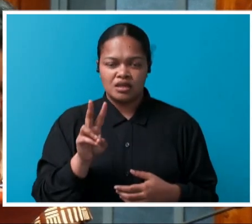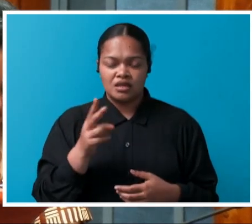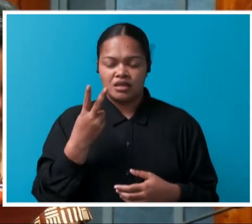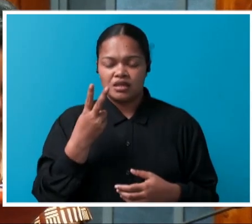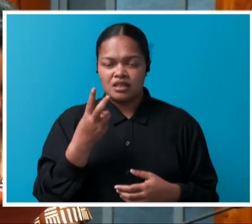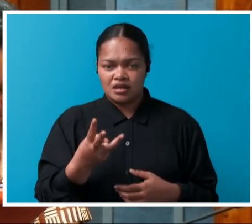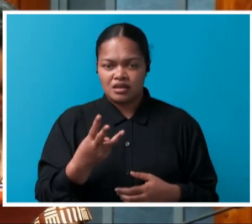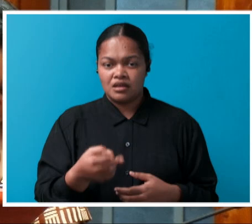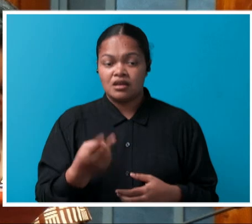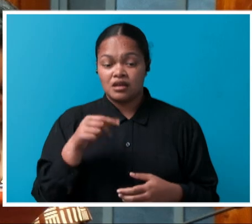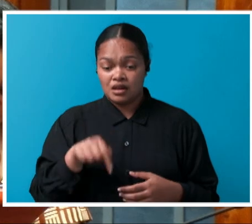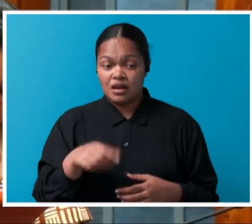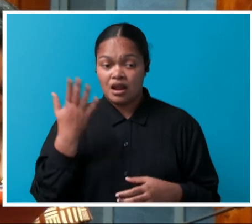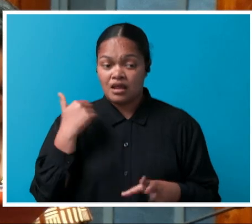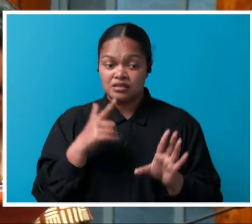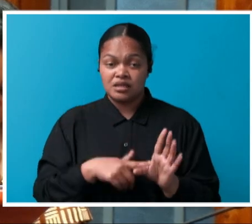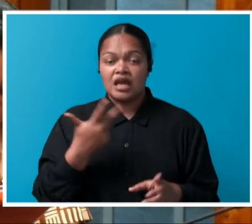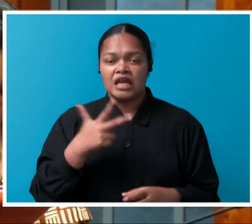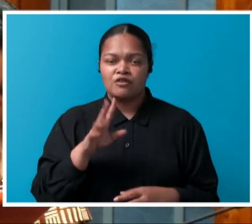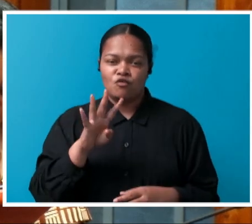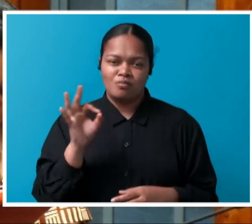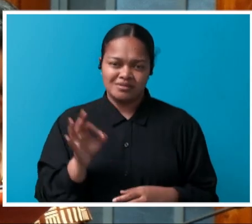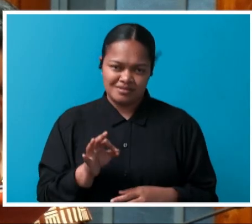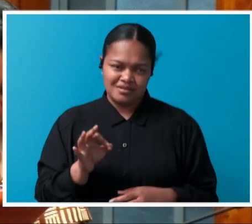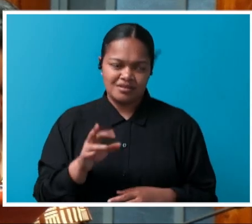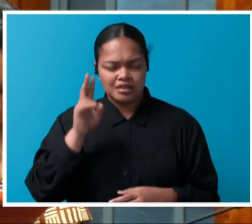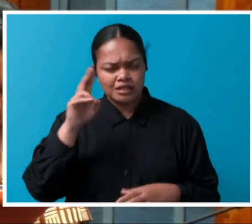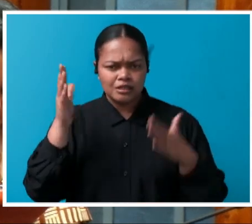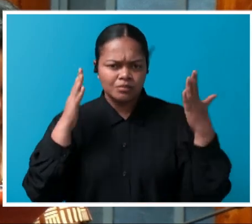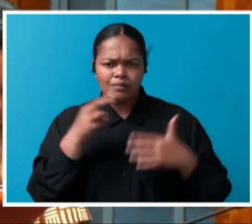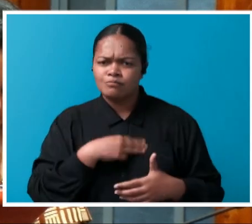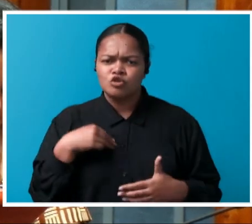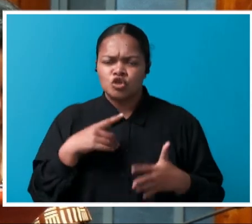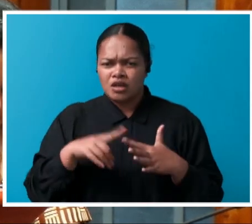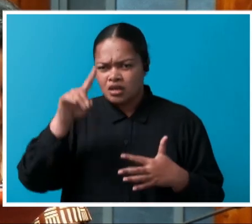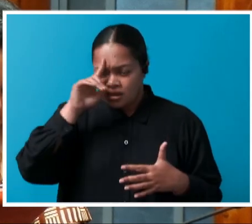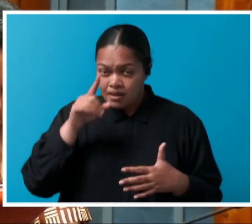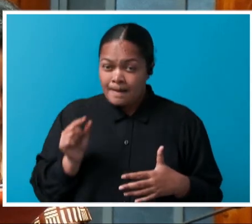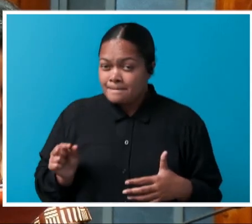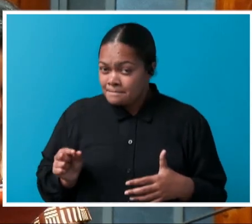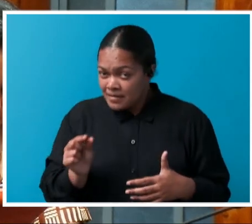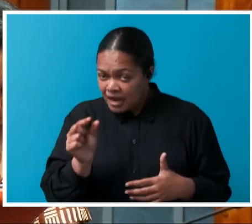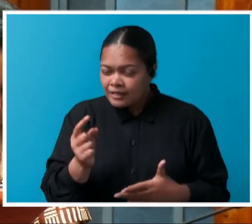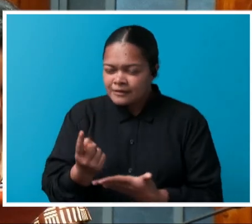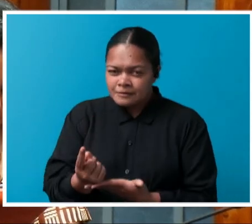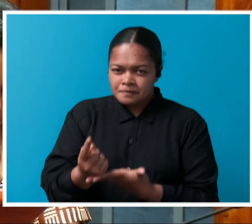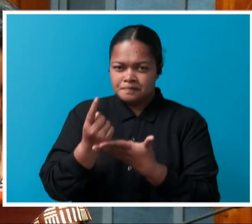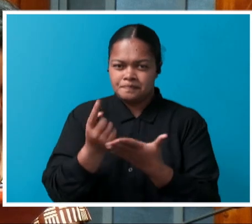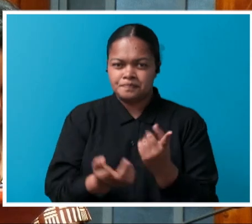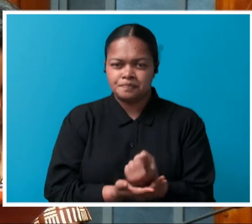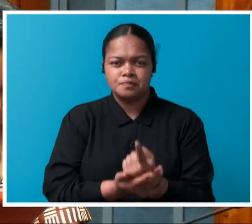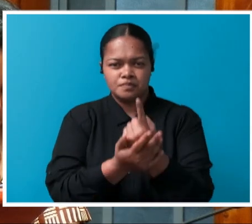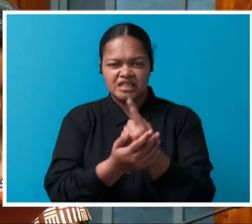86% was achieved. Mr. Speaker, sir, the Ministry of Education is on a path of lifting Fiji's